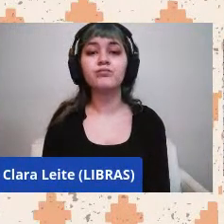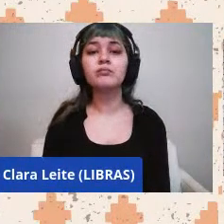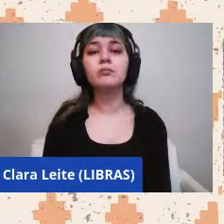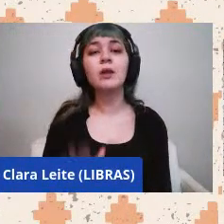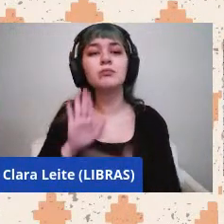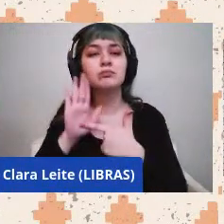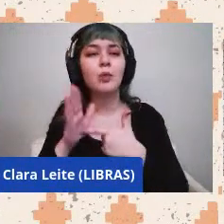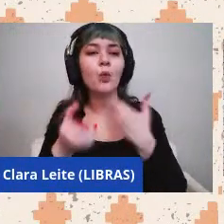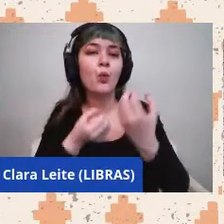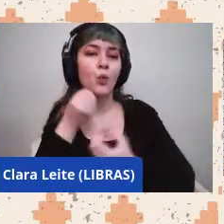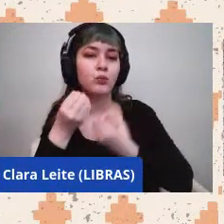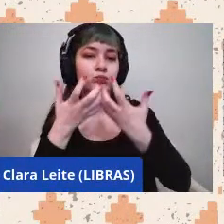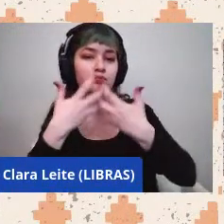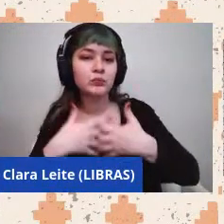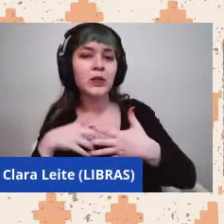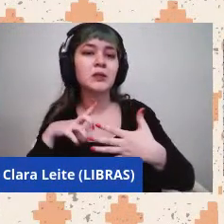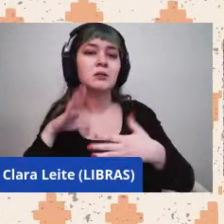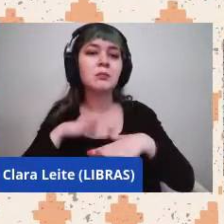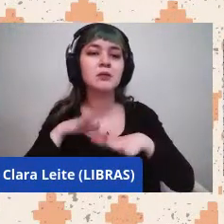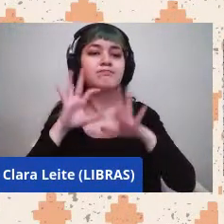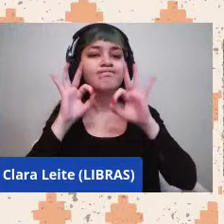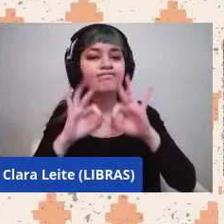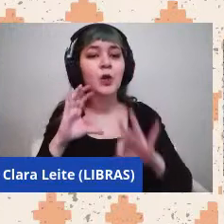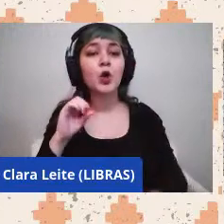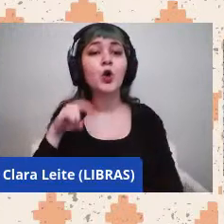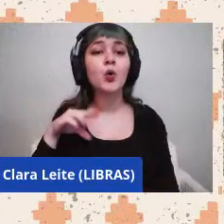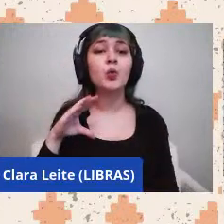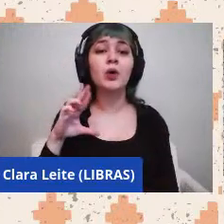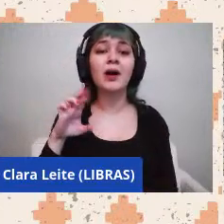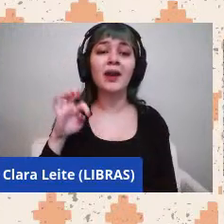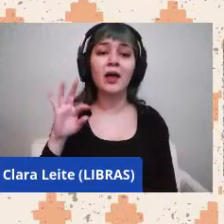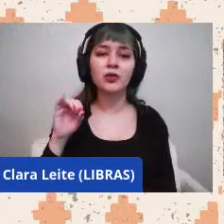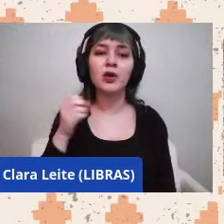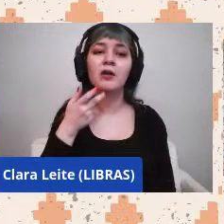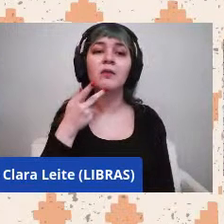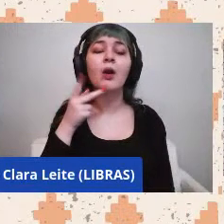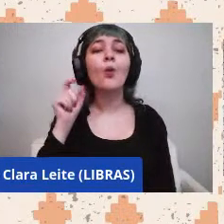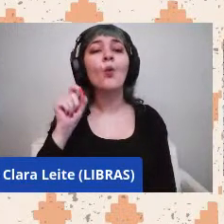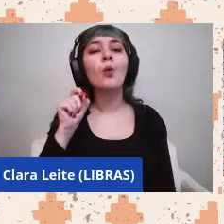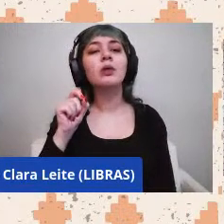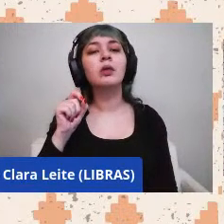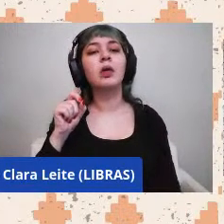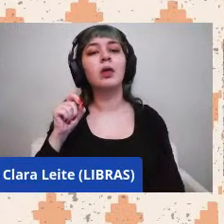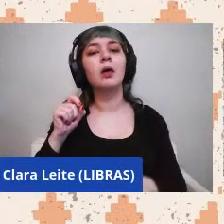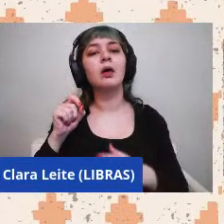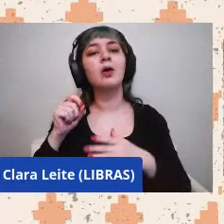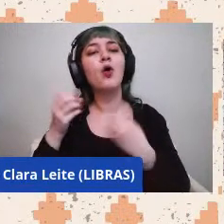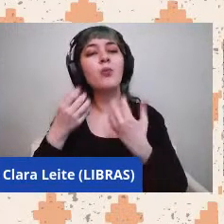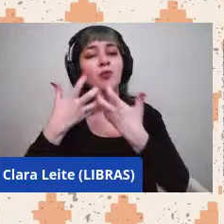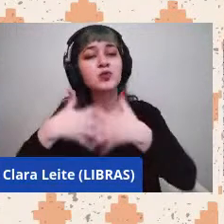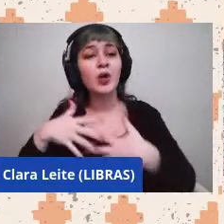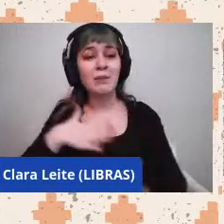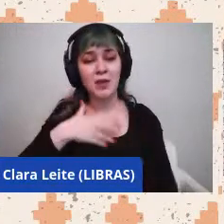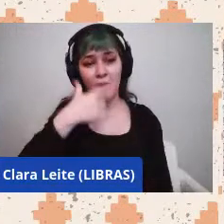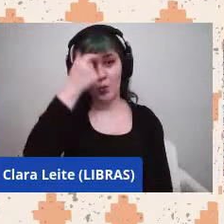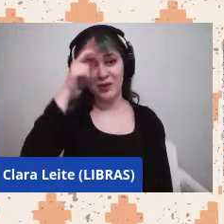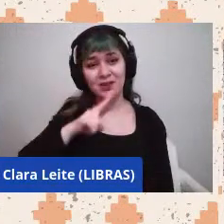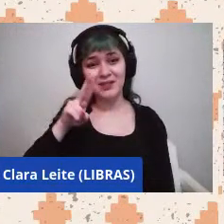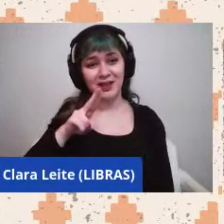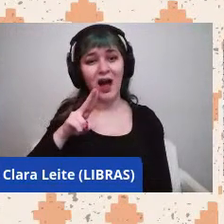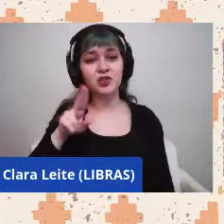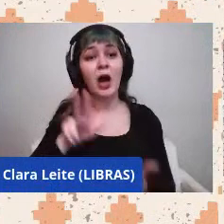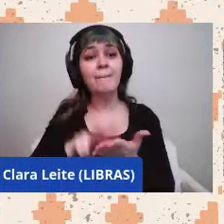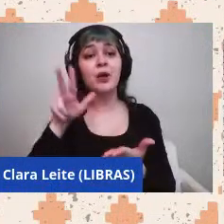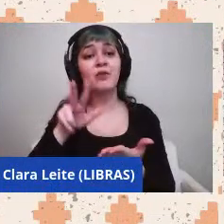this and to make some of the points a bit more concrete, I thought I would just talk you through what the ethical approval looks like at my university so that you can see what